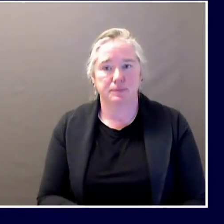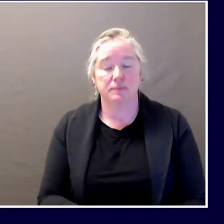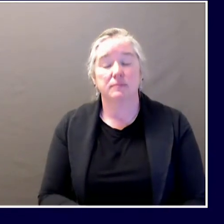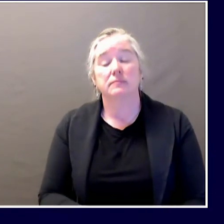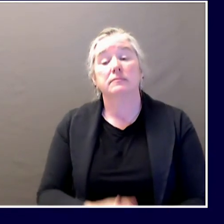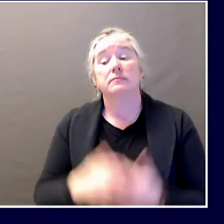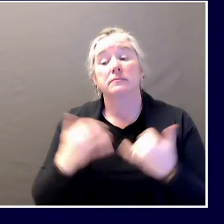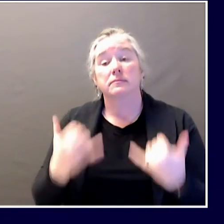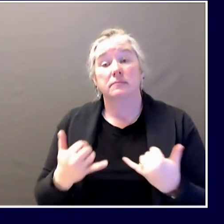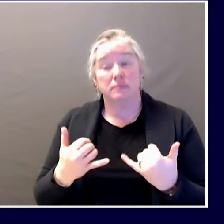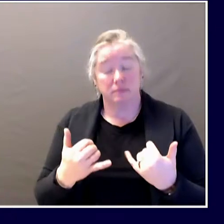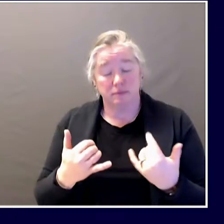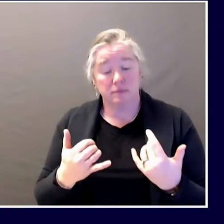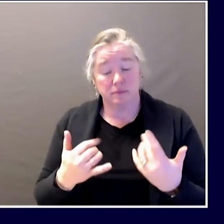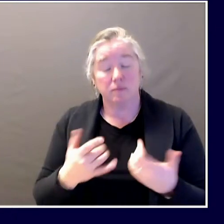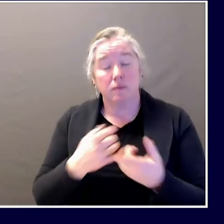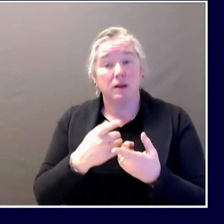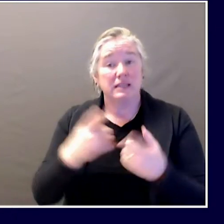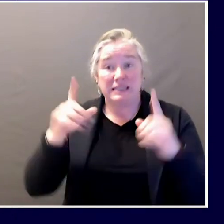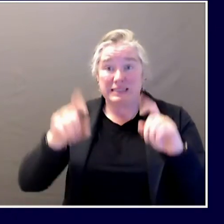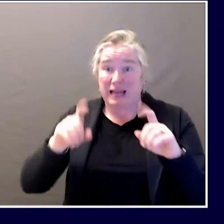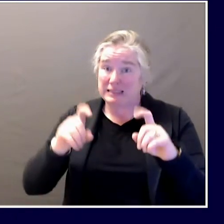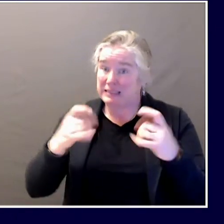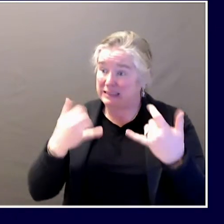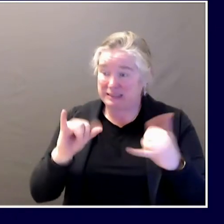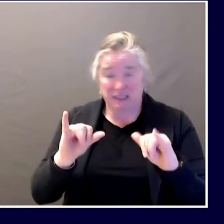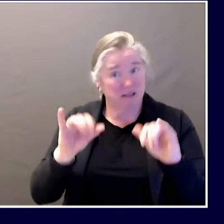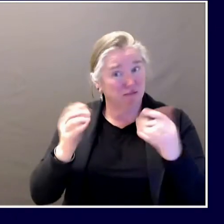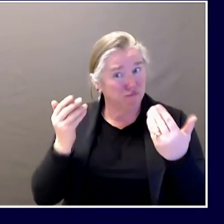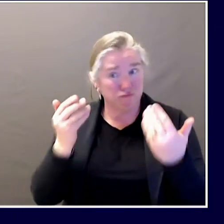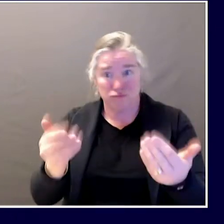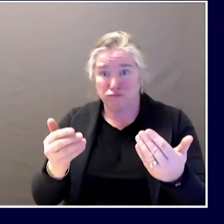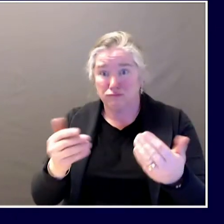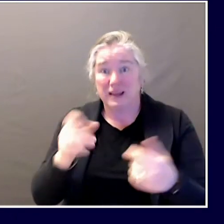COVID, getting tested is still not a bad idea.